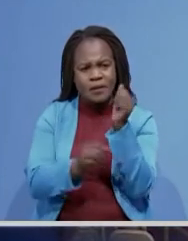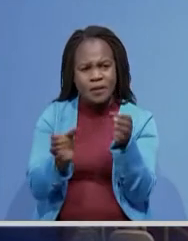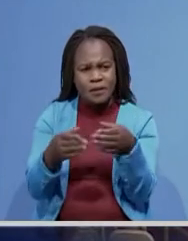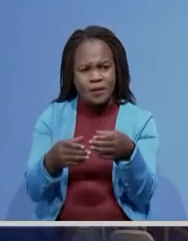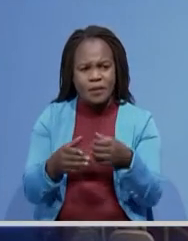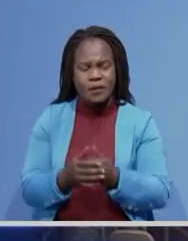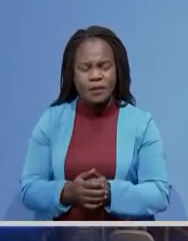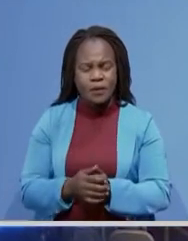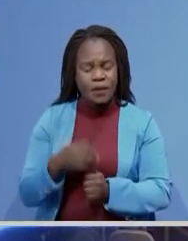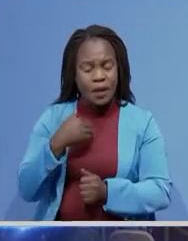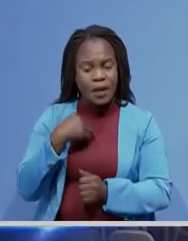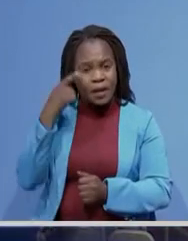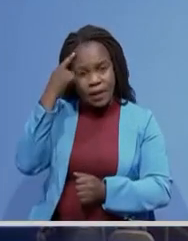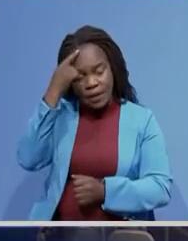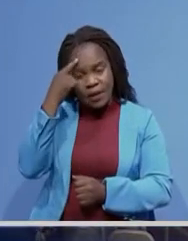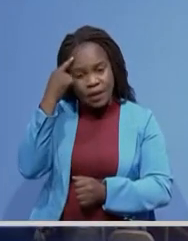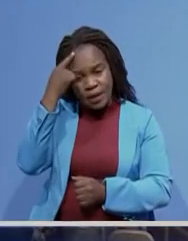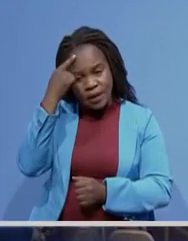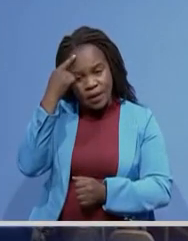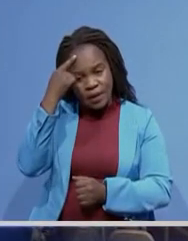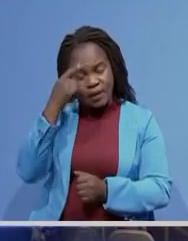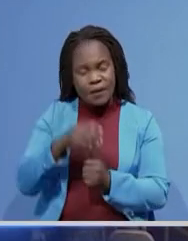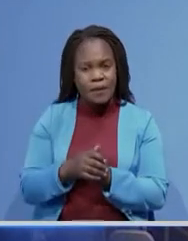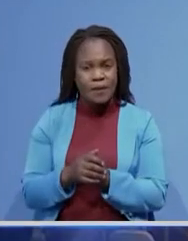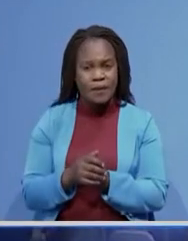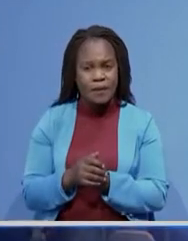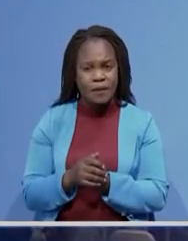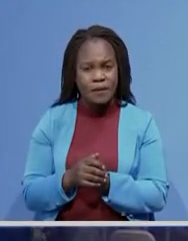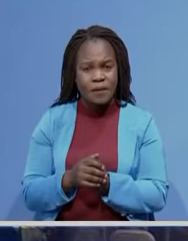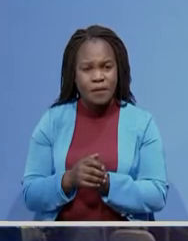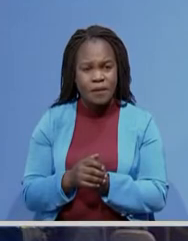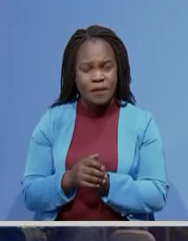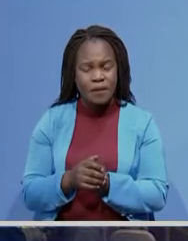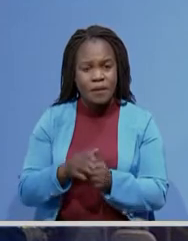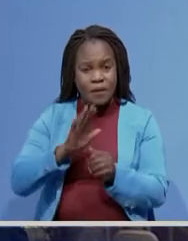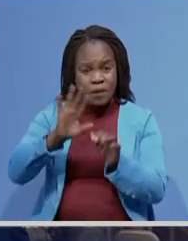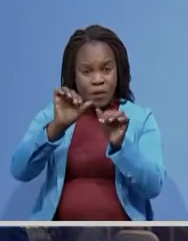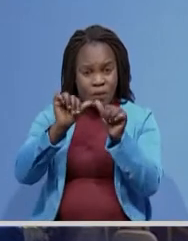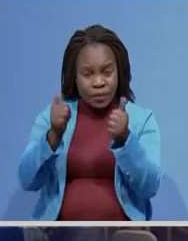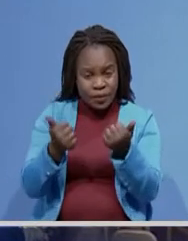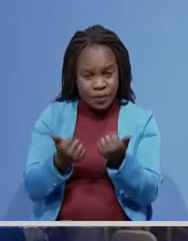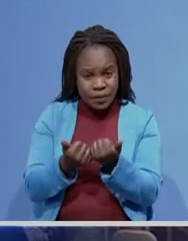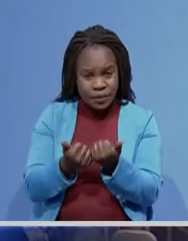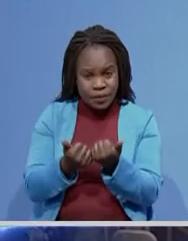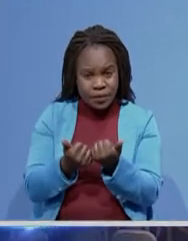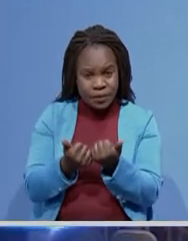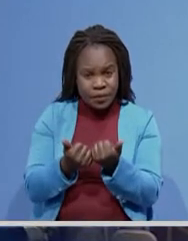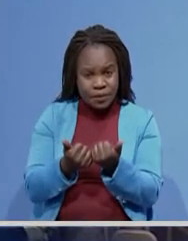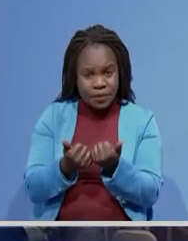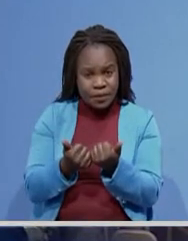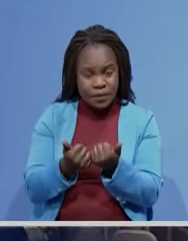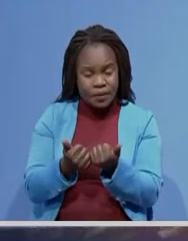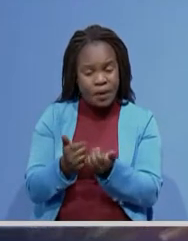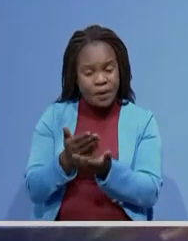I think the tragedy is that your association in the past